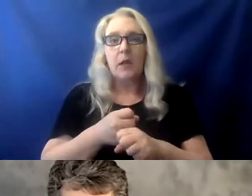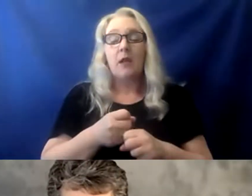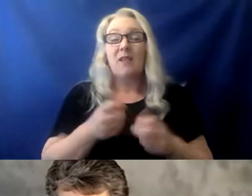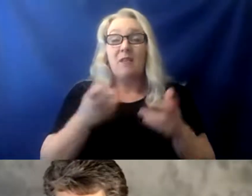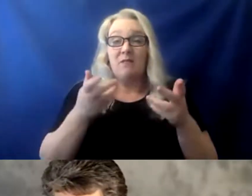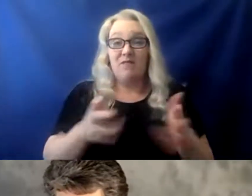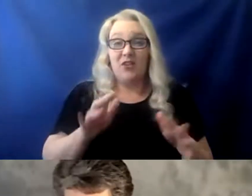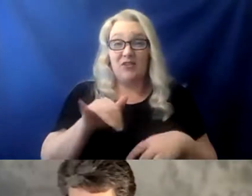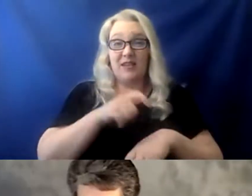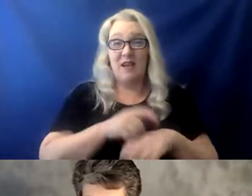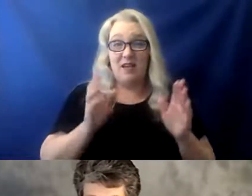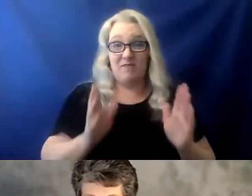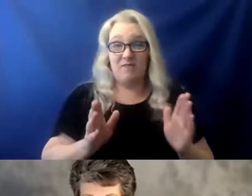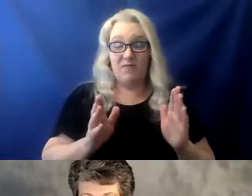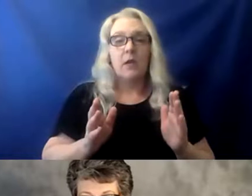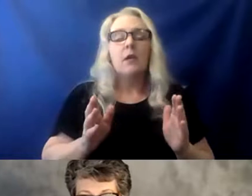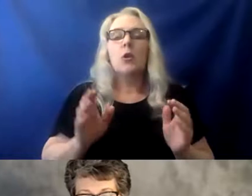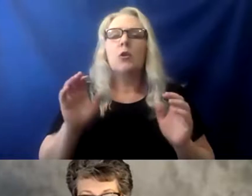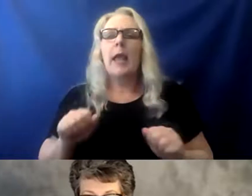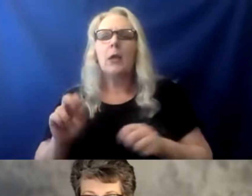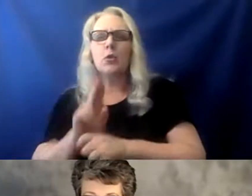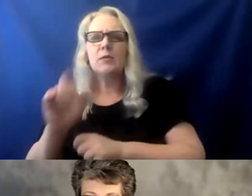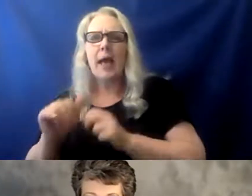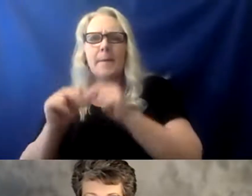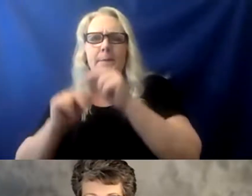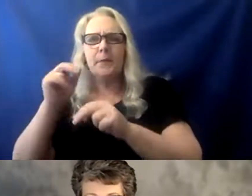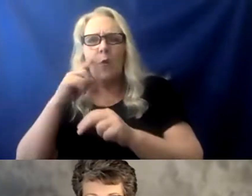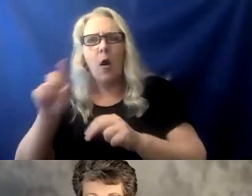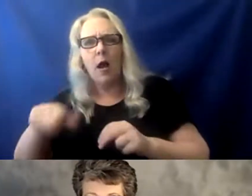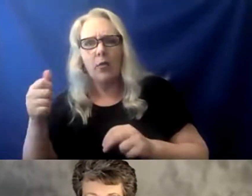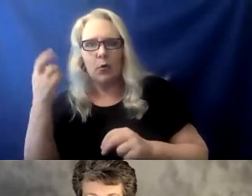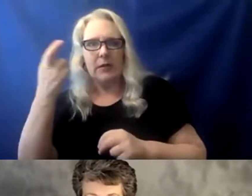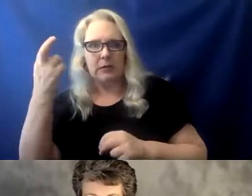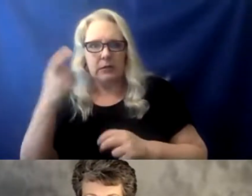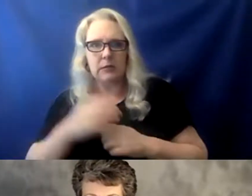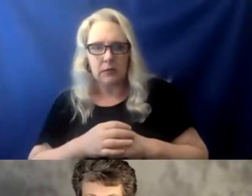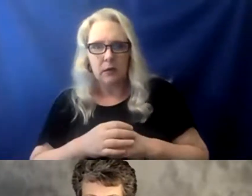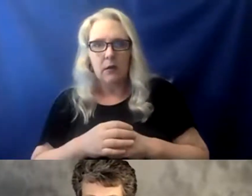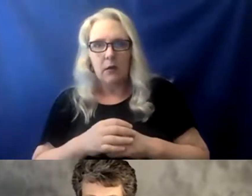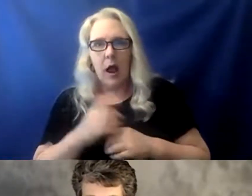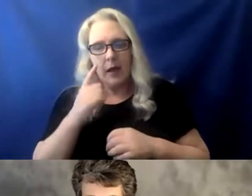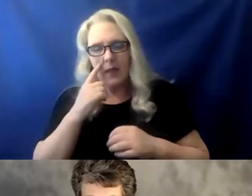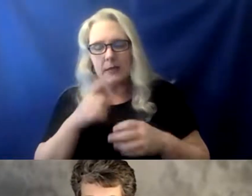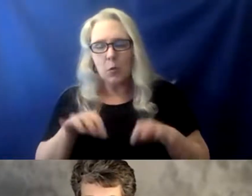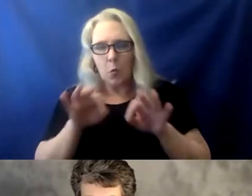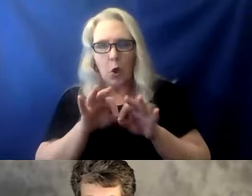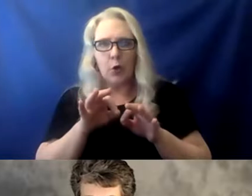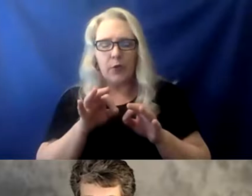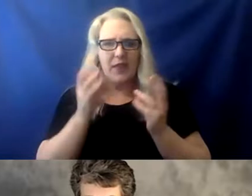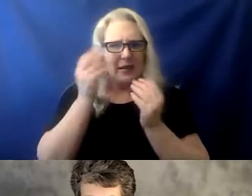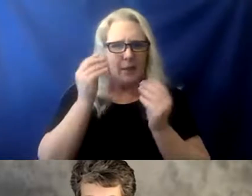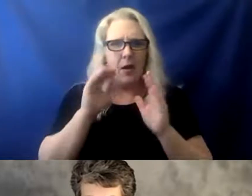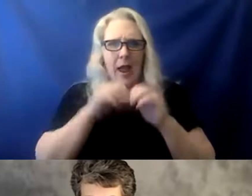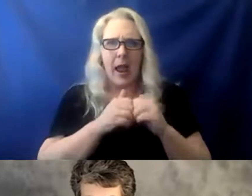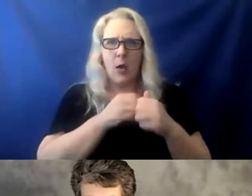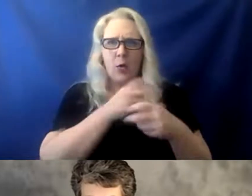is over, it can be converted to other uses. And I think it's worth thinking about in our state, is there a way to keep the housing